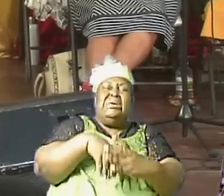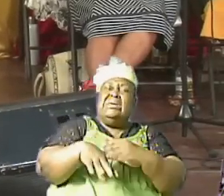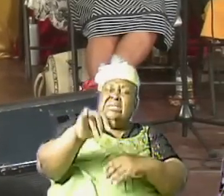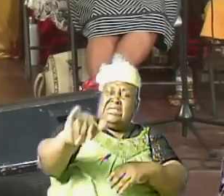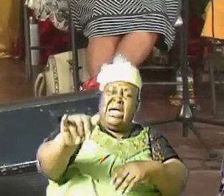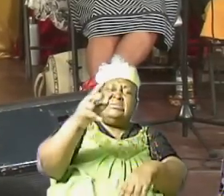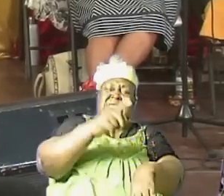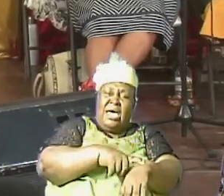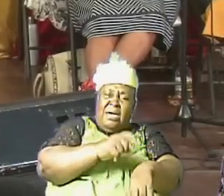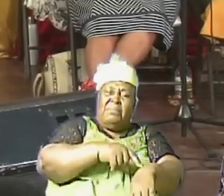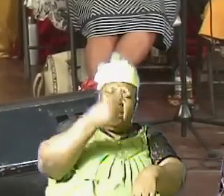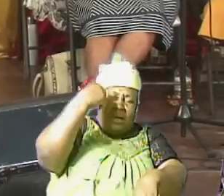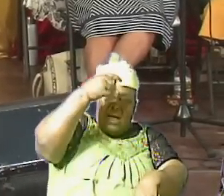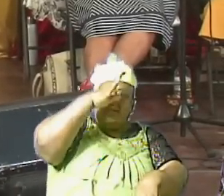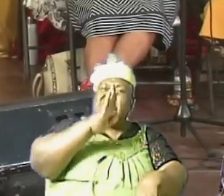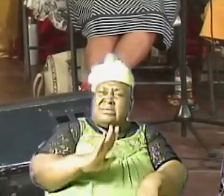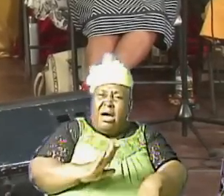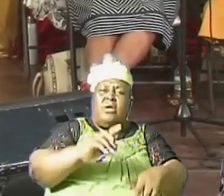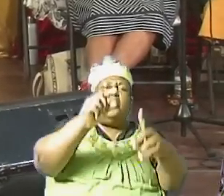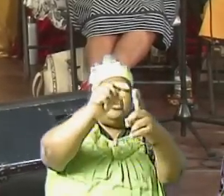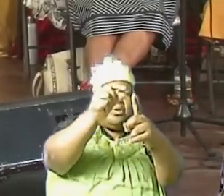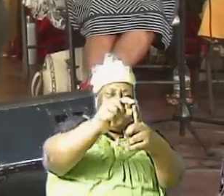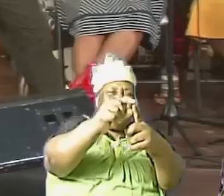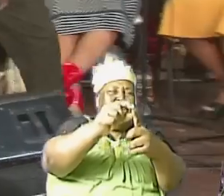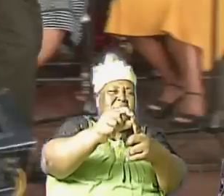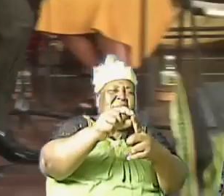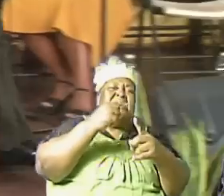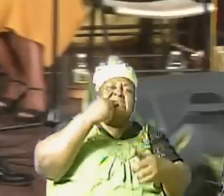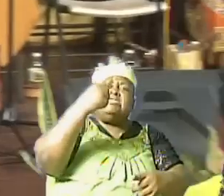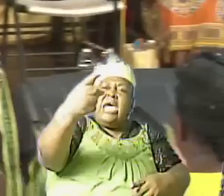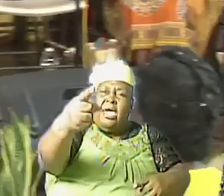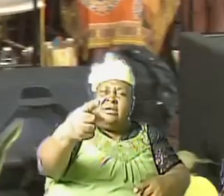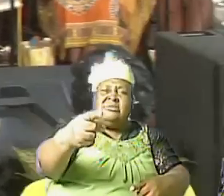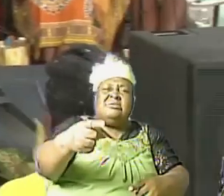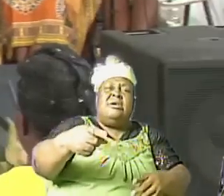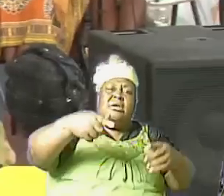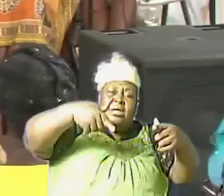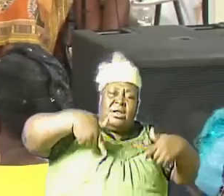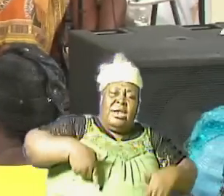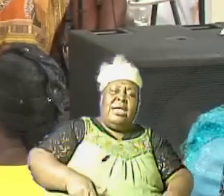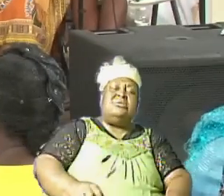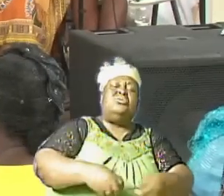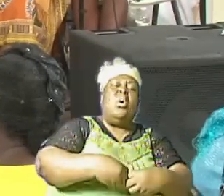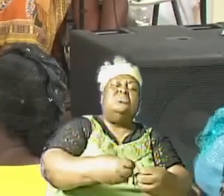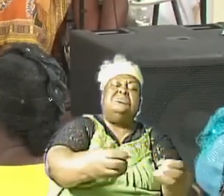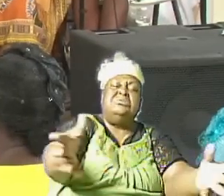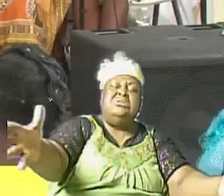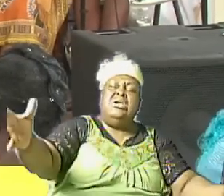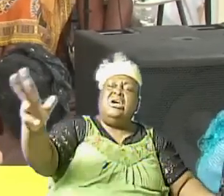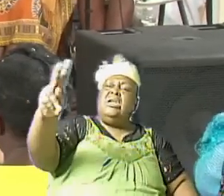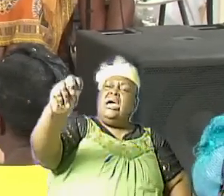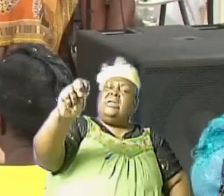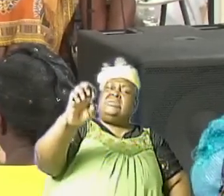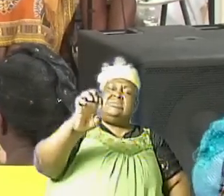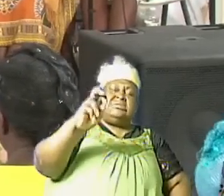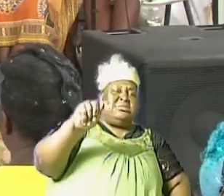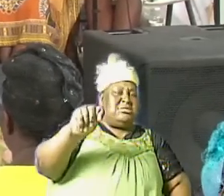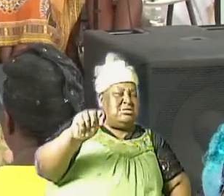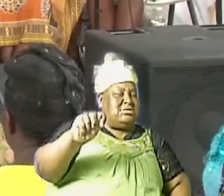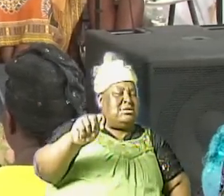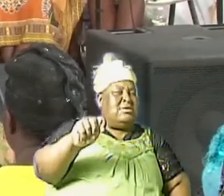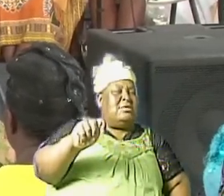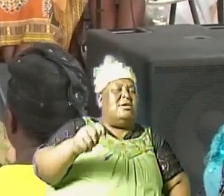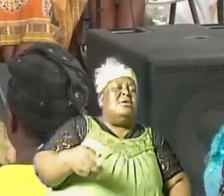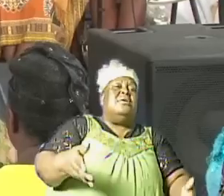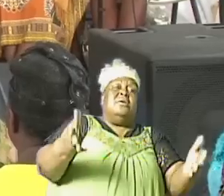that moment, because God's word declare, let down your